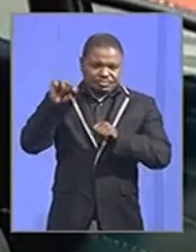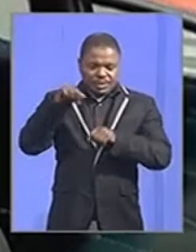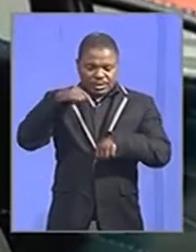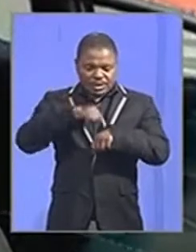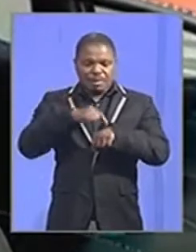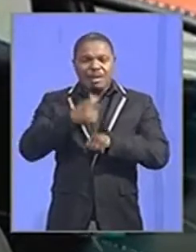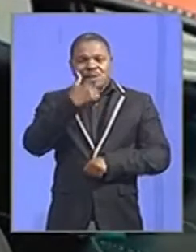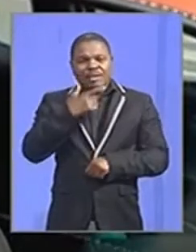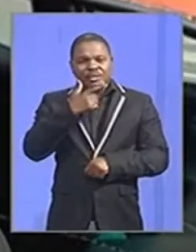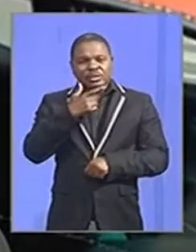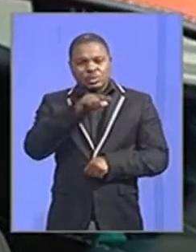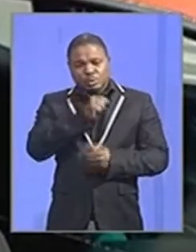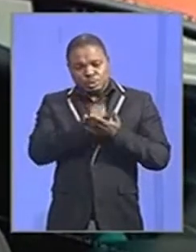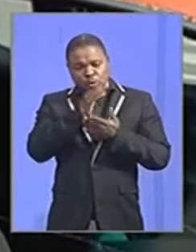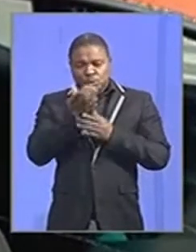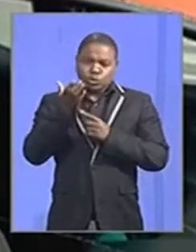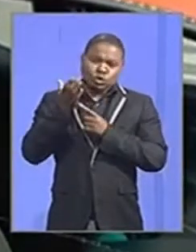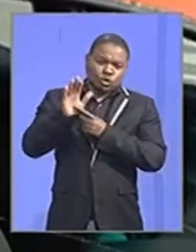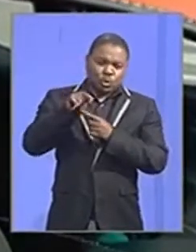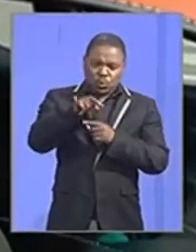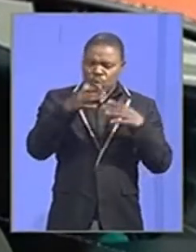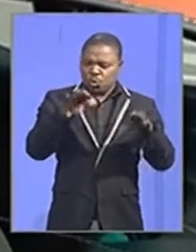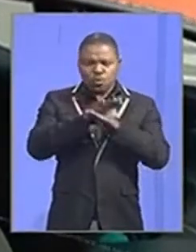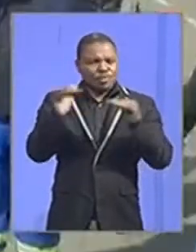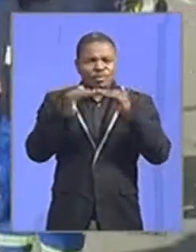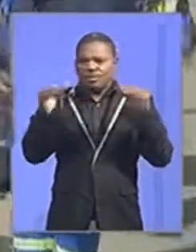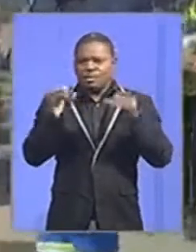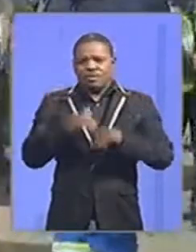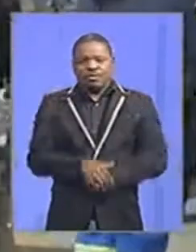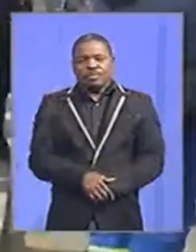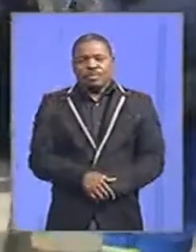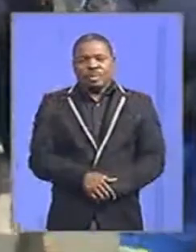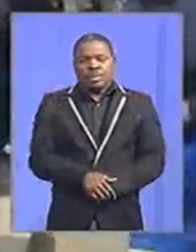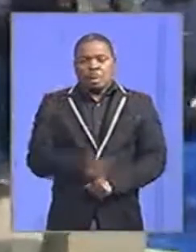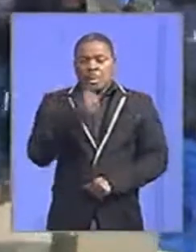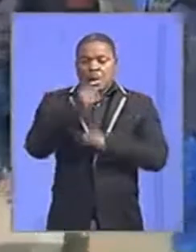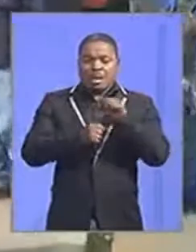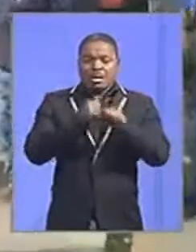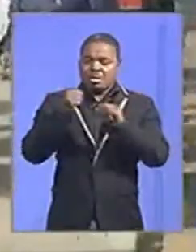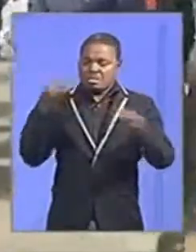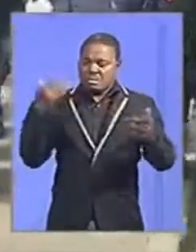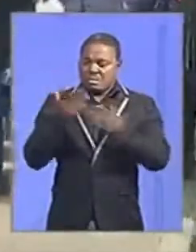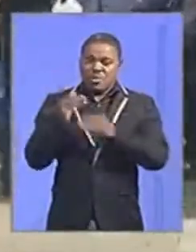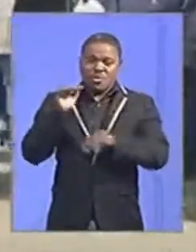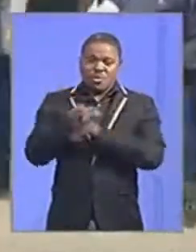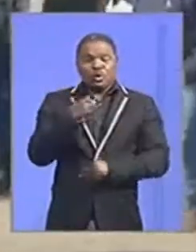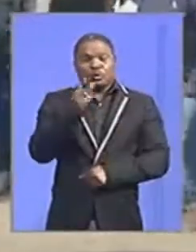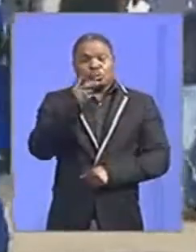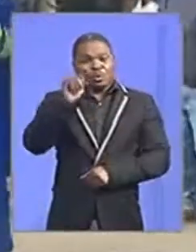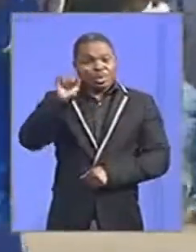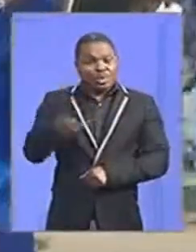lunchtime to highlight this very, very unfair practice. Ke selemo jwale basebetsi ba dikete tse pedi ba